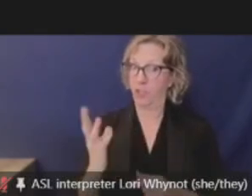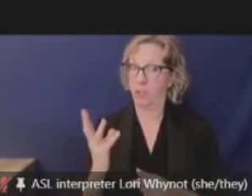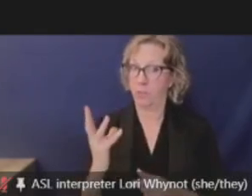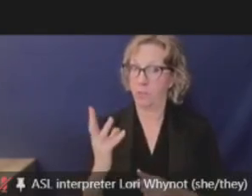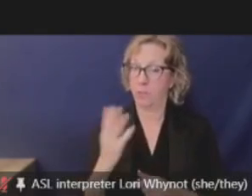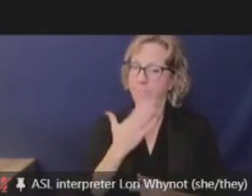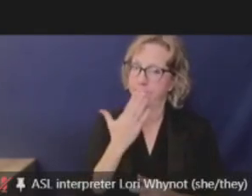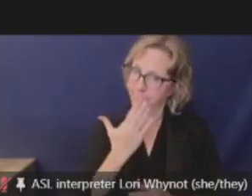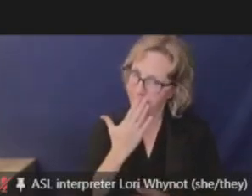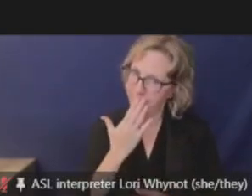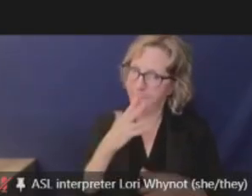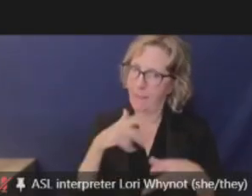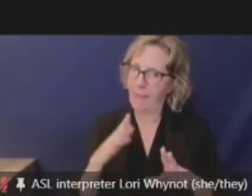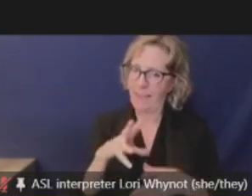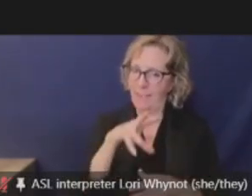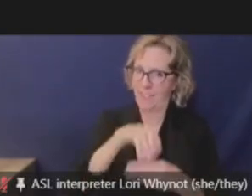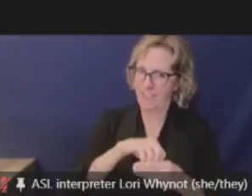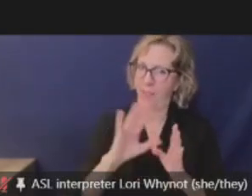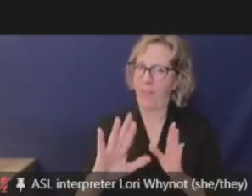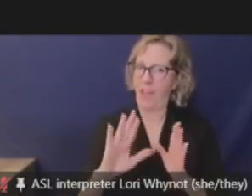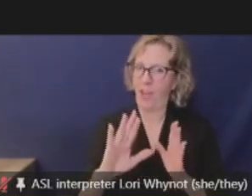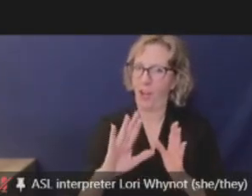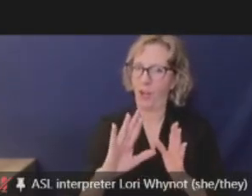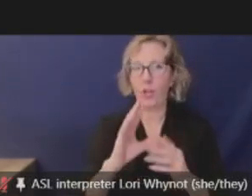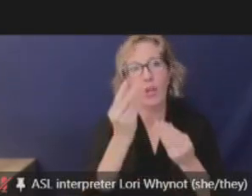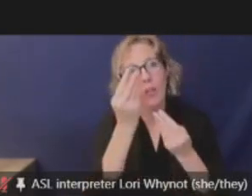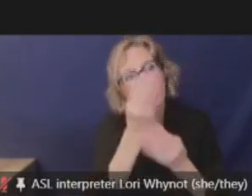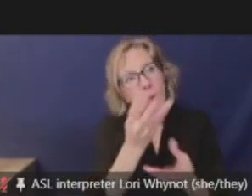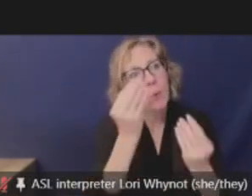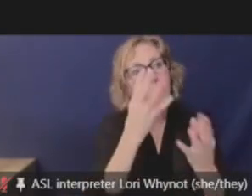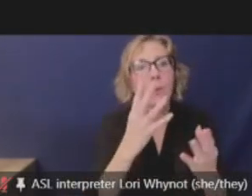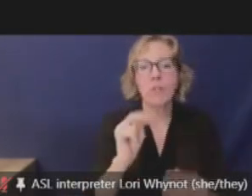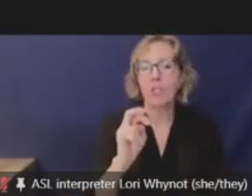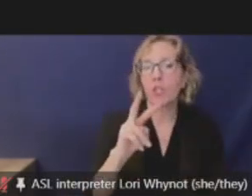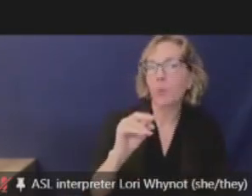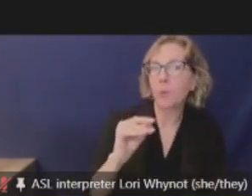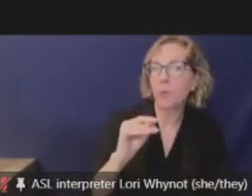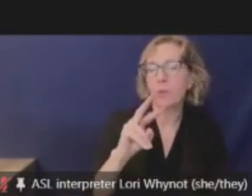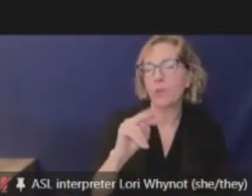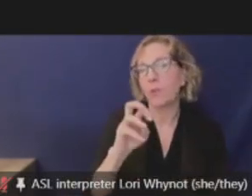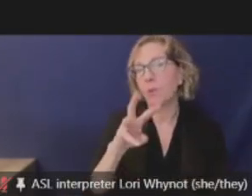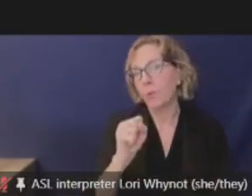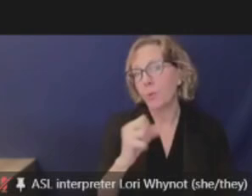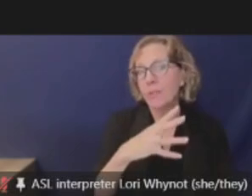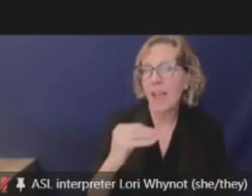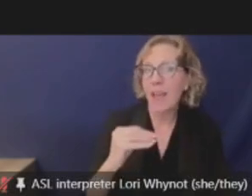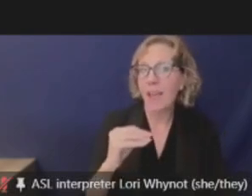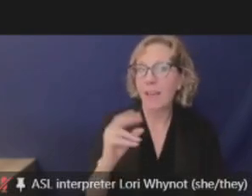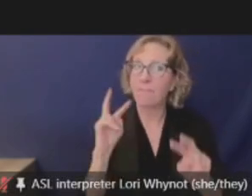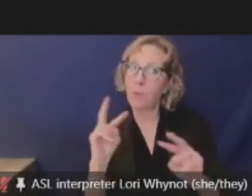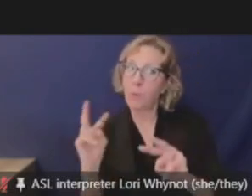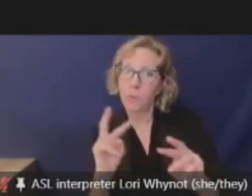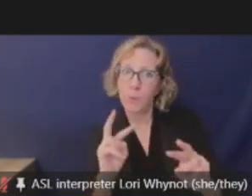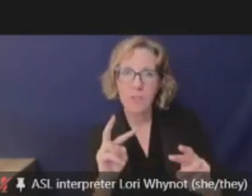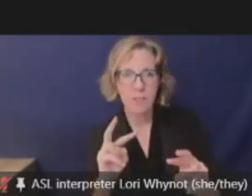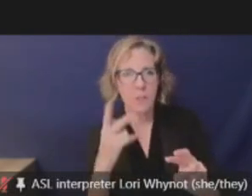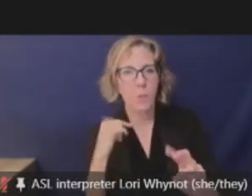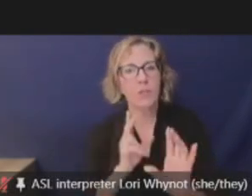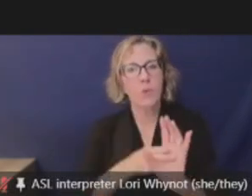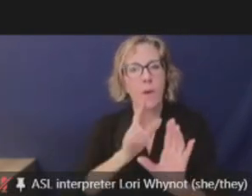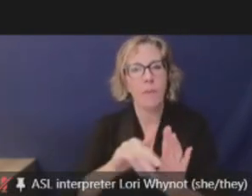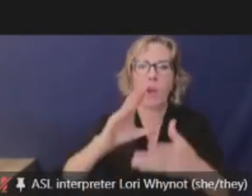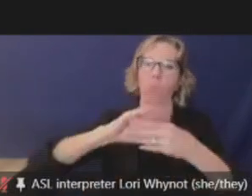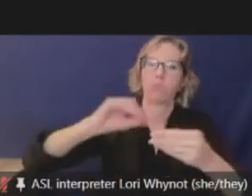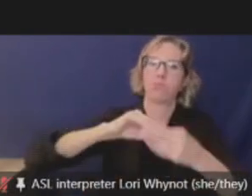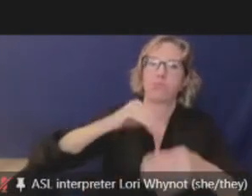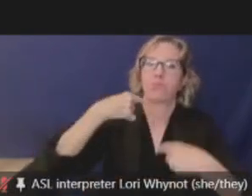Views episode, and we also attended one of the civic engagement days, all of which were really great opportunities to learn from